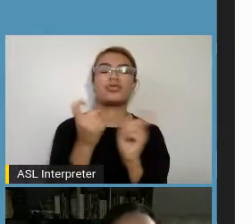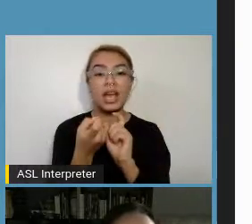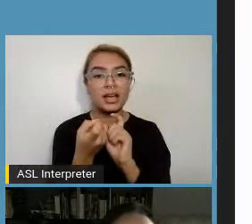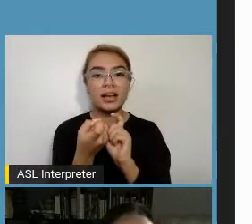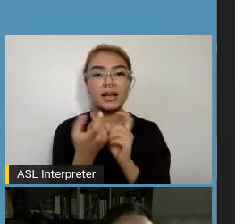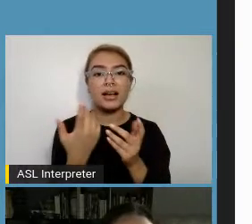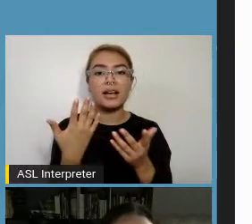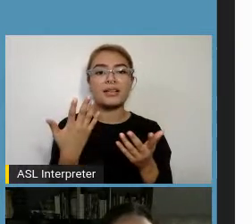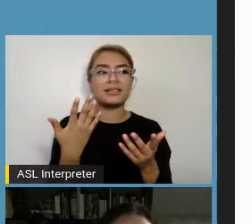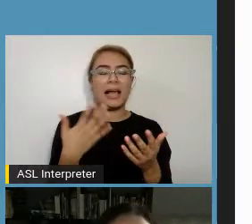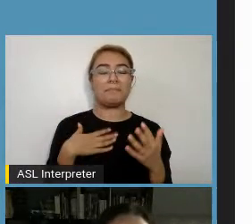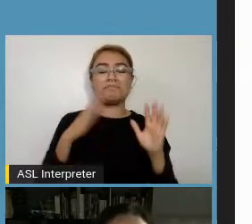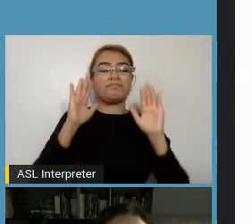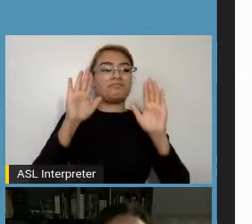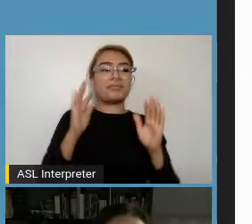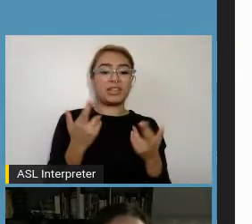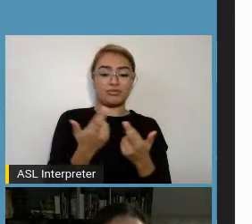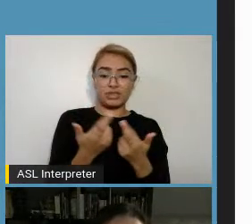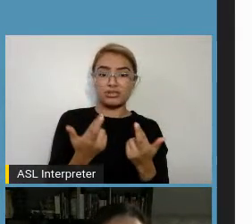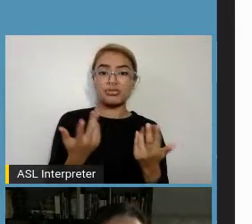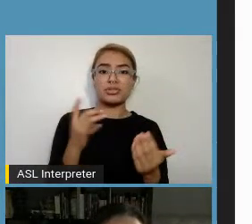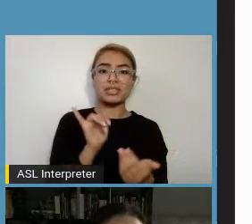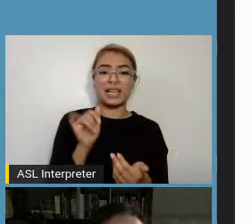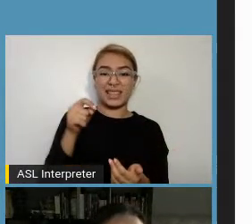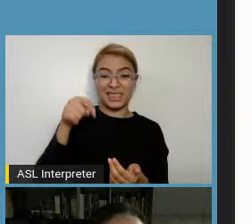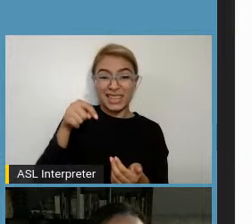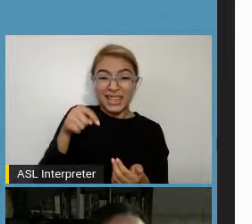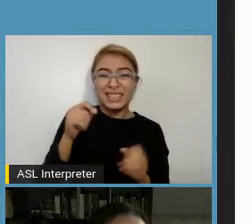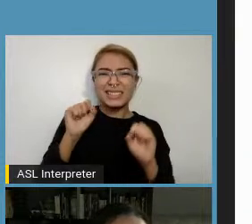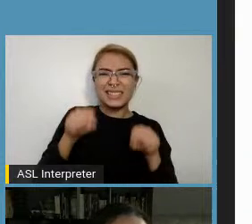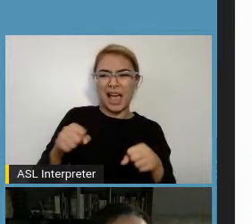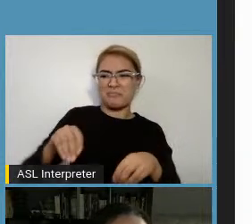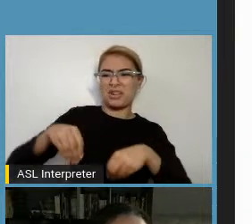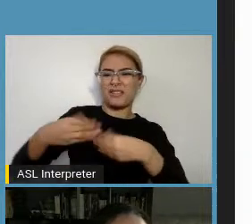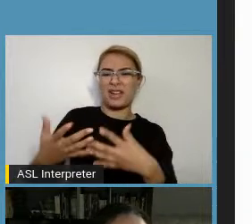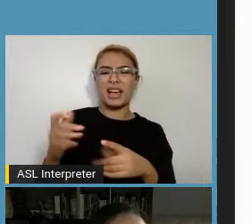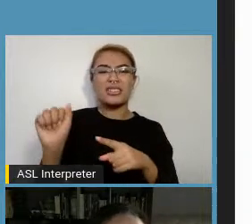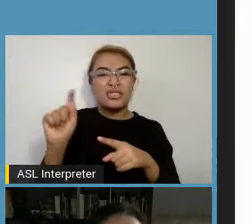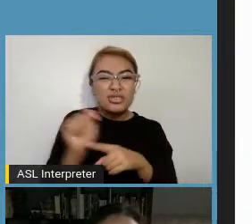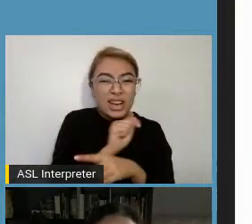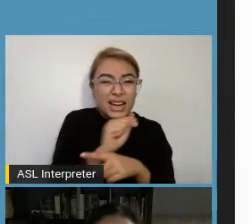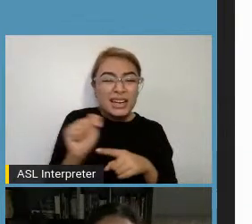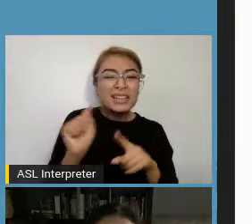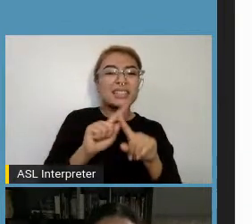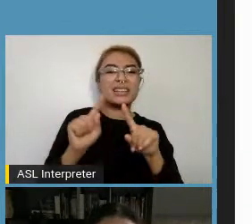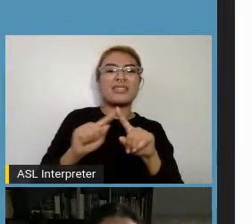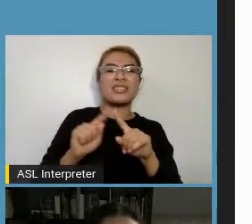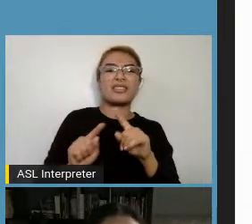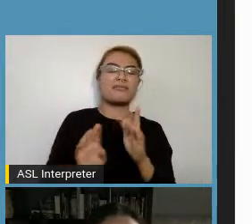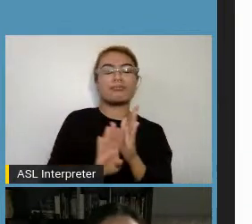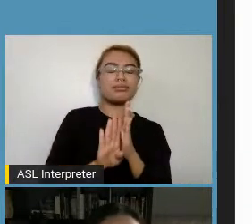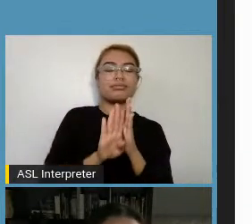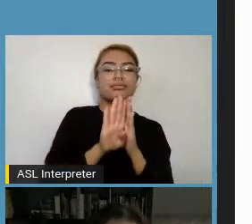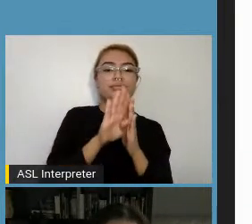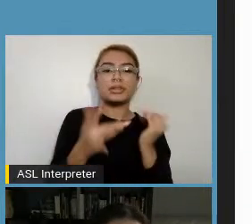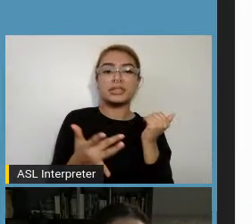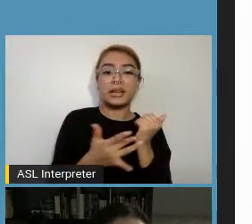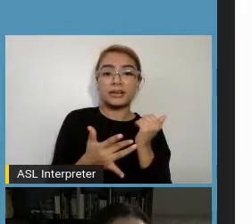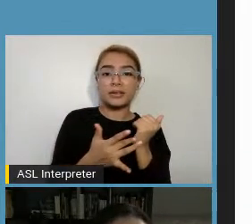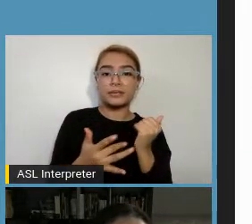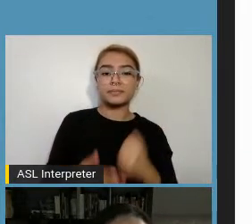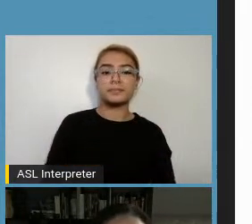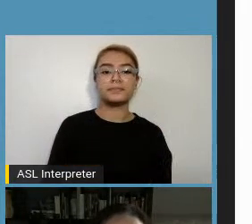that there's resources like this that can provide training on some of these emerging technologies.